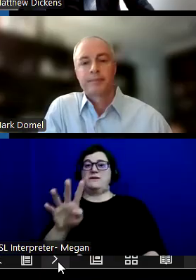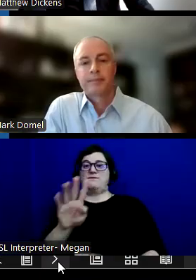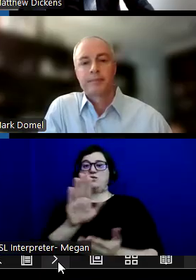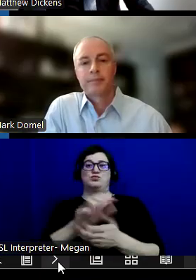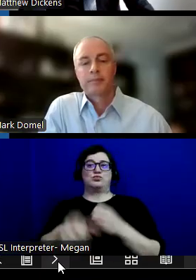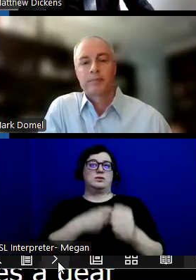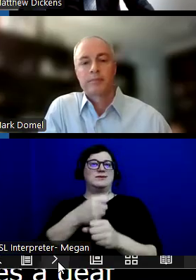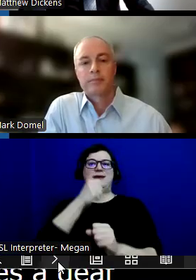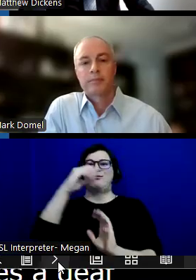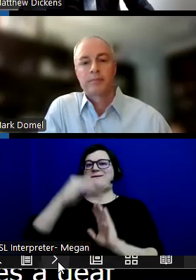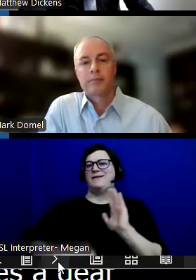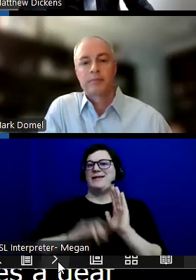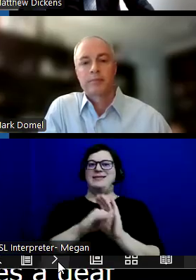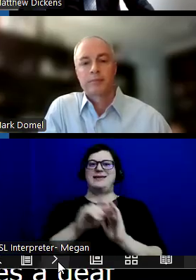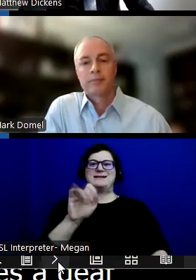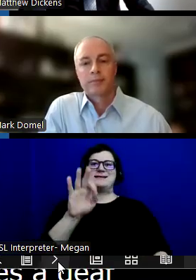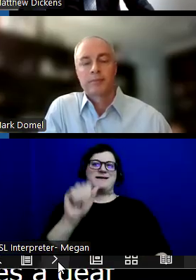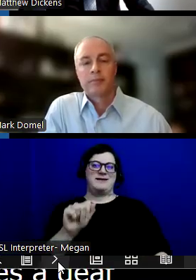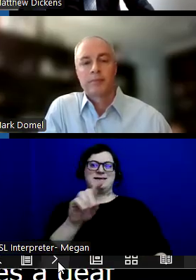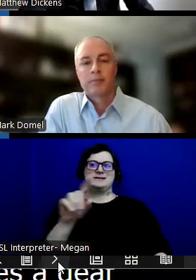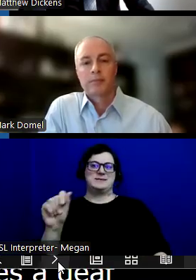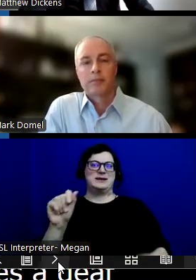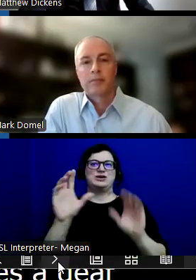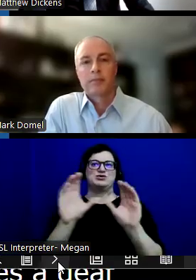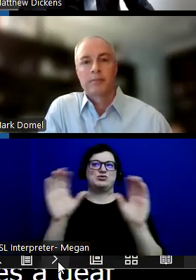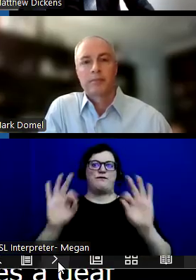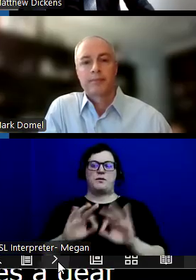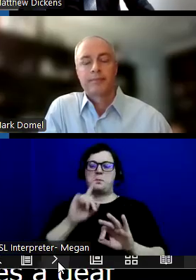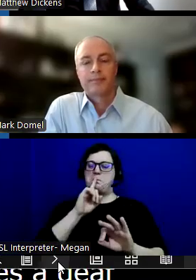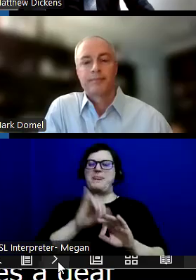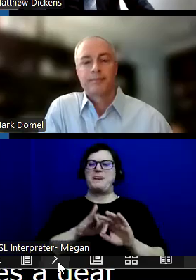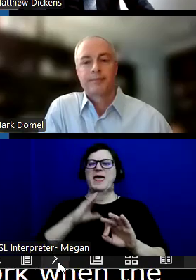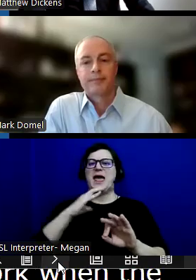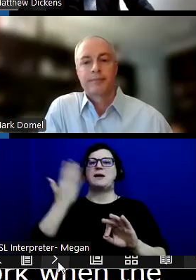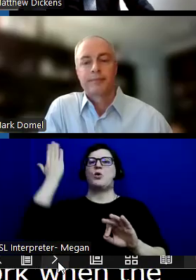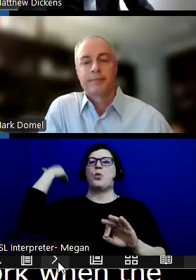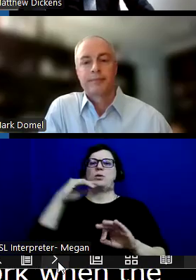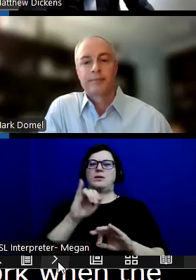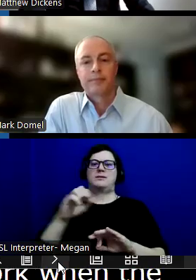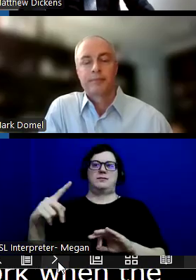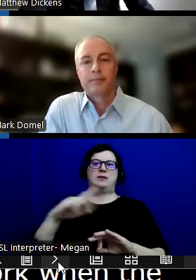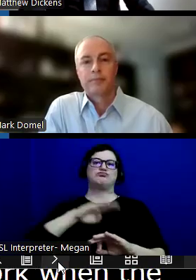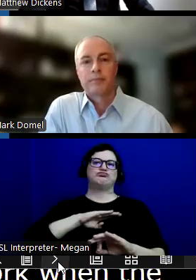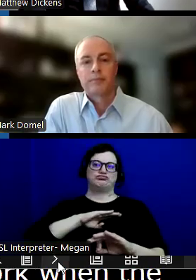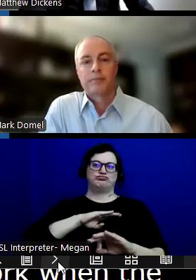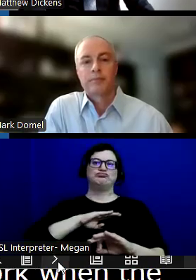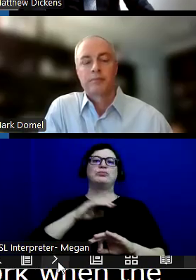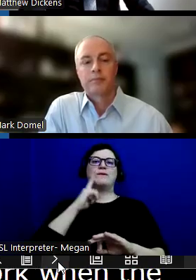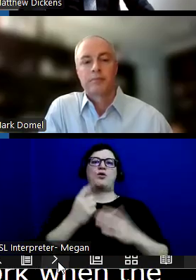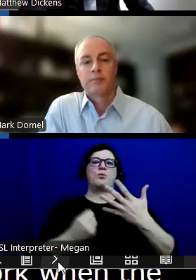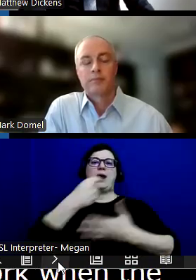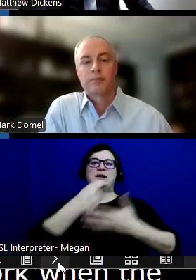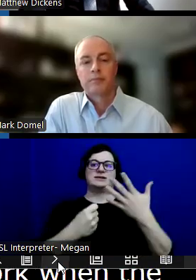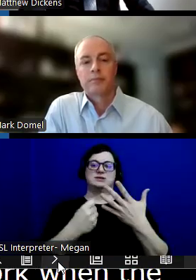TEFA disability certification form. That document, the older IEP, will qualify for prioritization purposes, but not